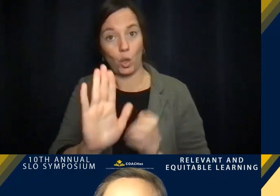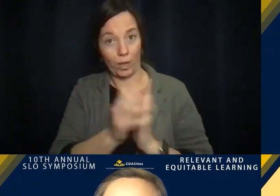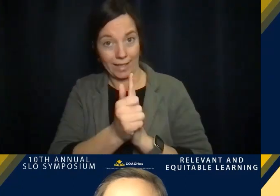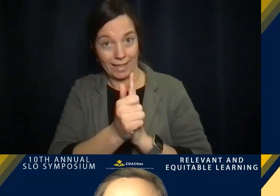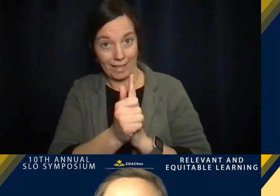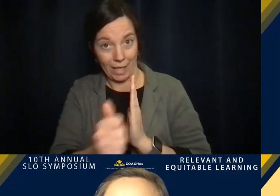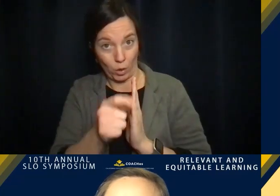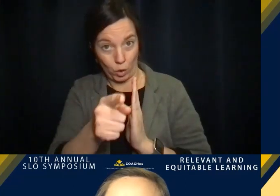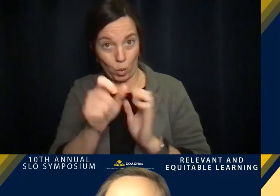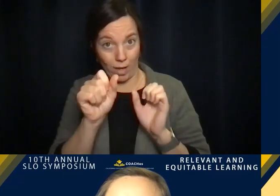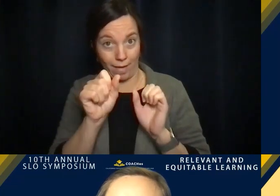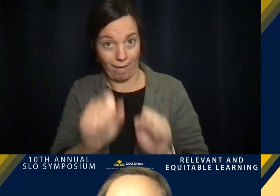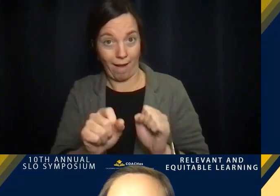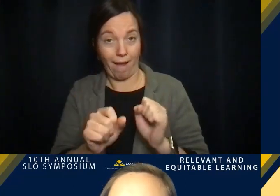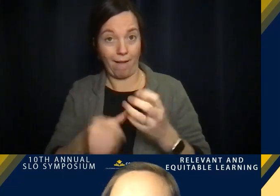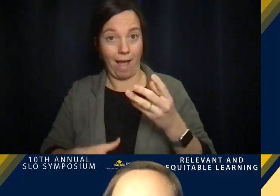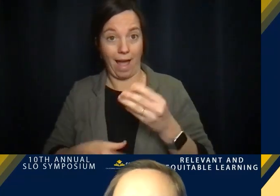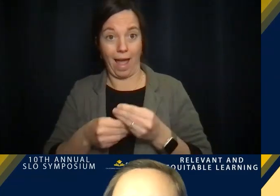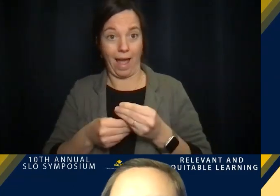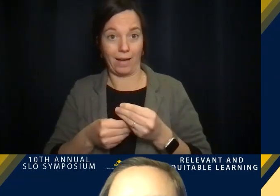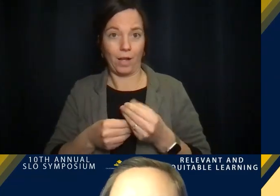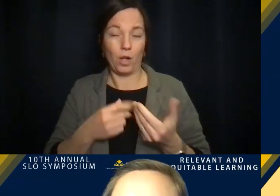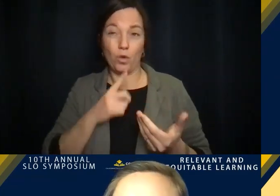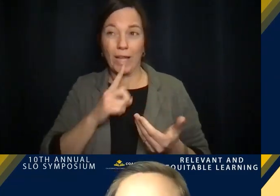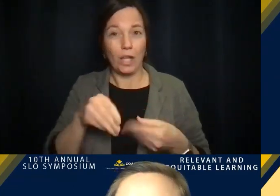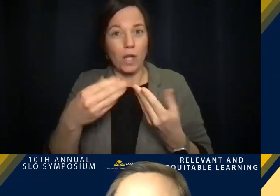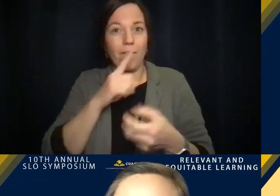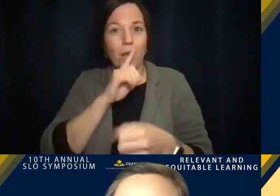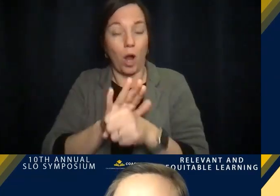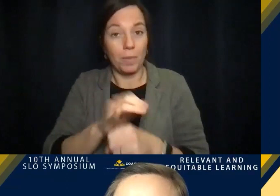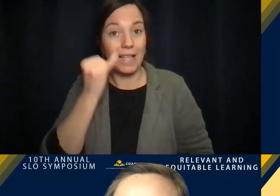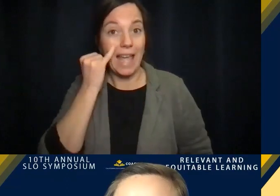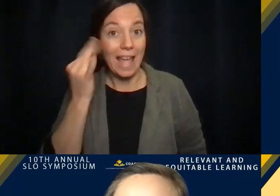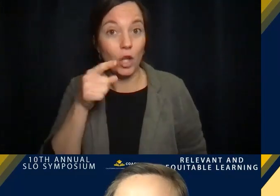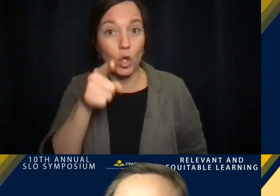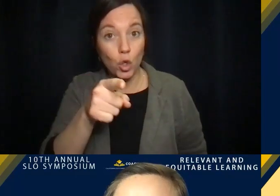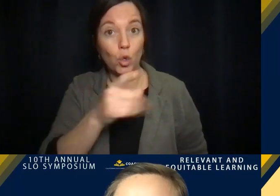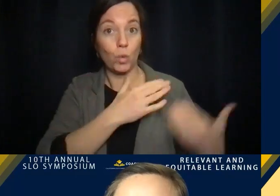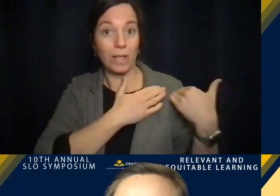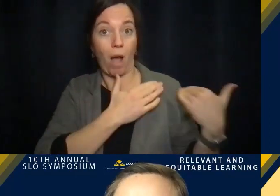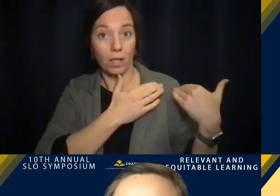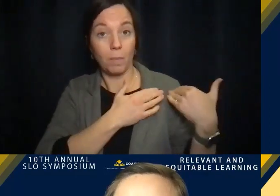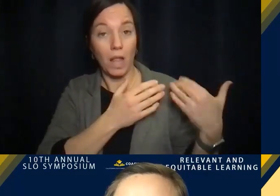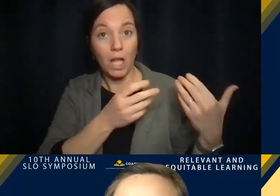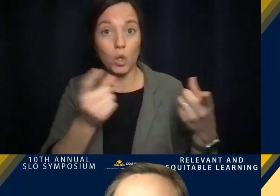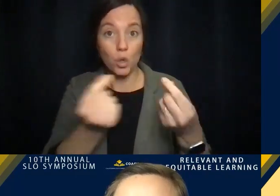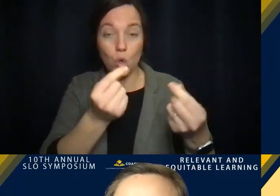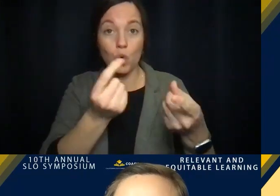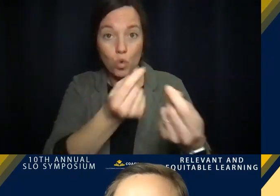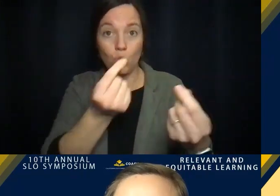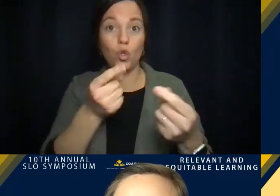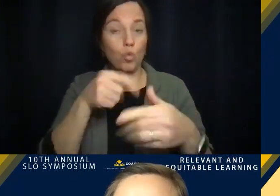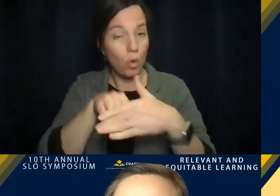taking with you. This is almost, it's almost like you're promising them, if you do your part as a student and you come in